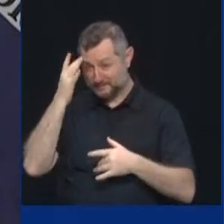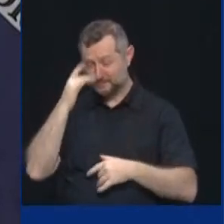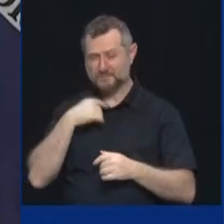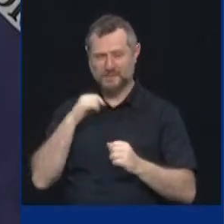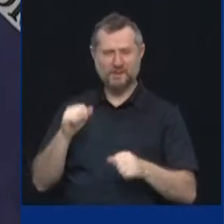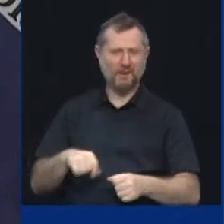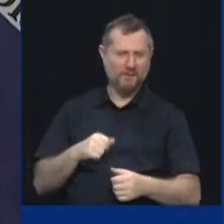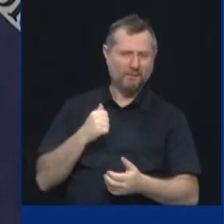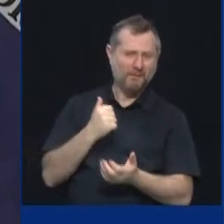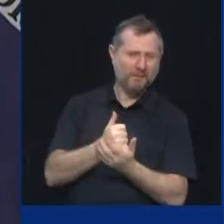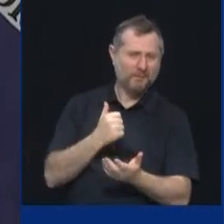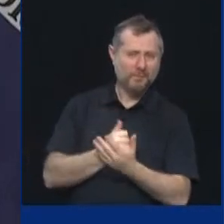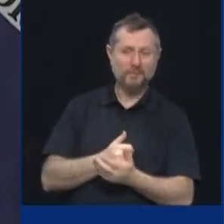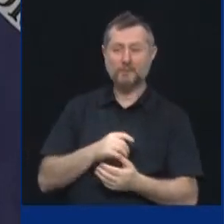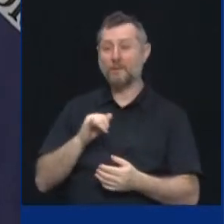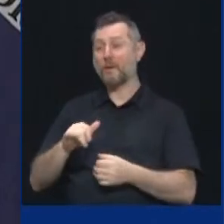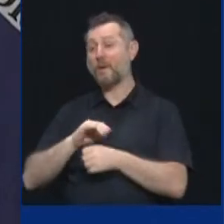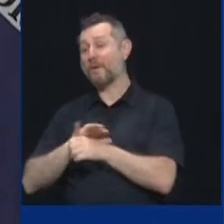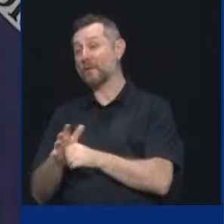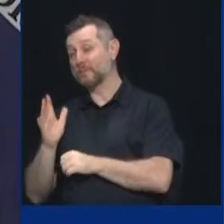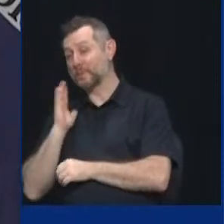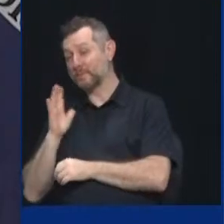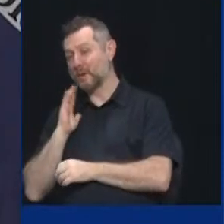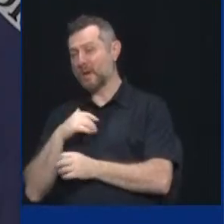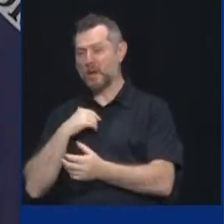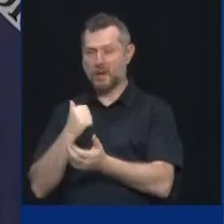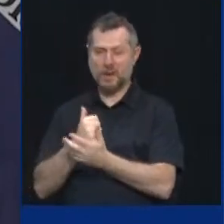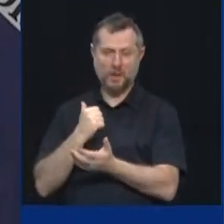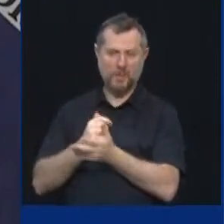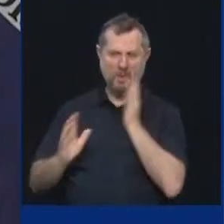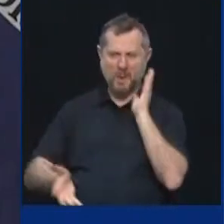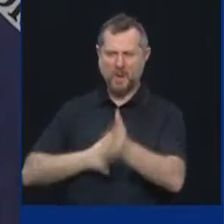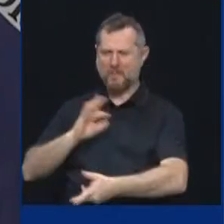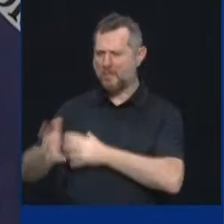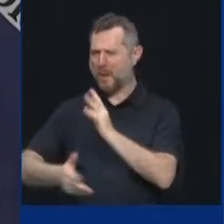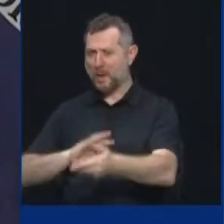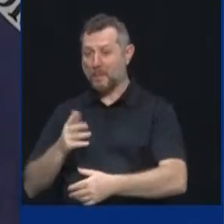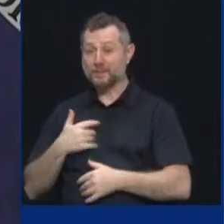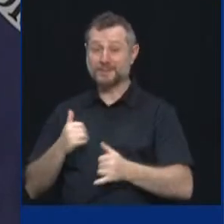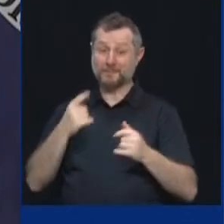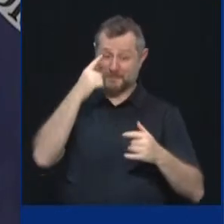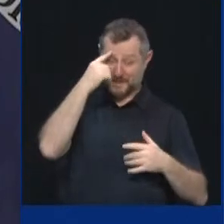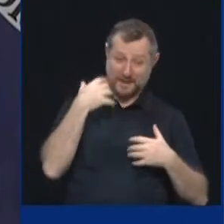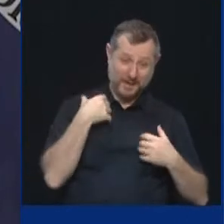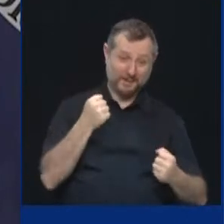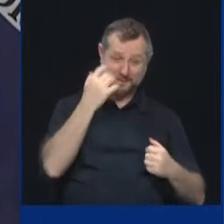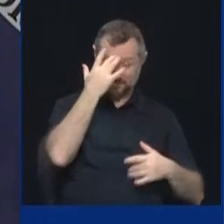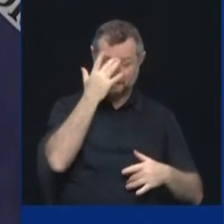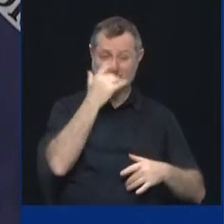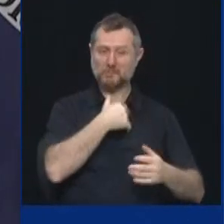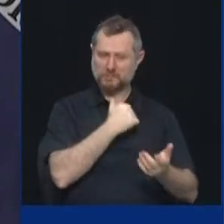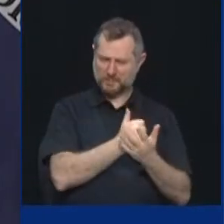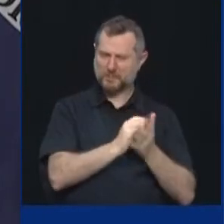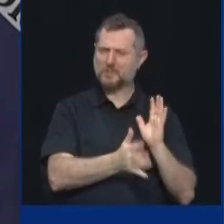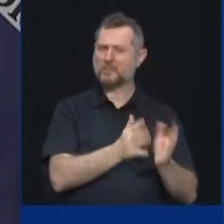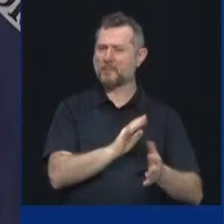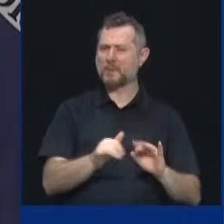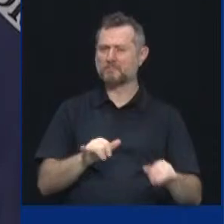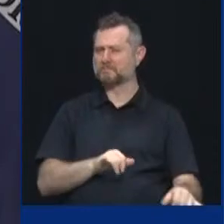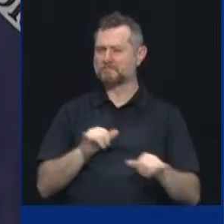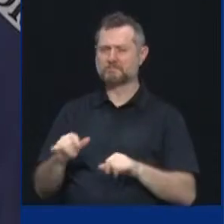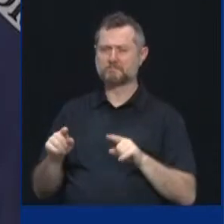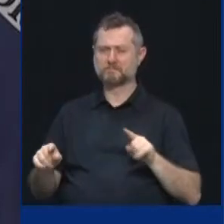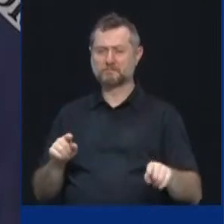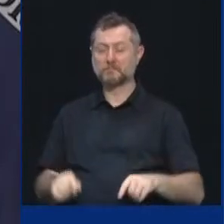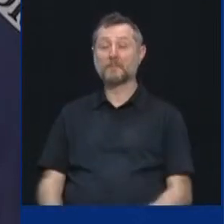you had COVID, we would help you. If you have mental illness, we have to help you. The